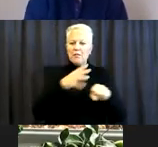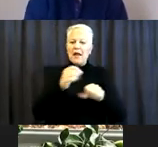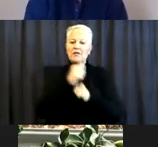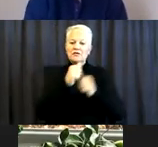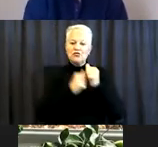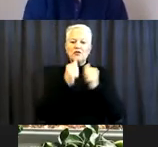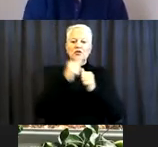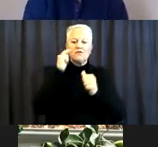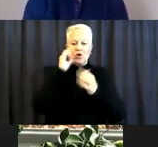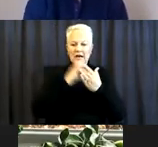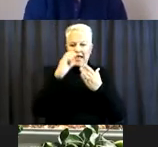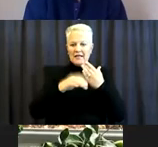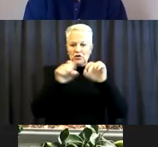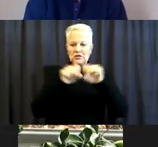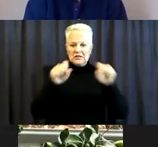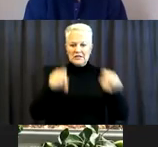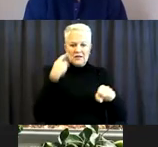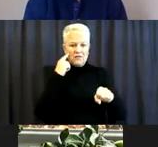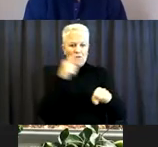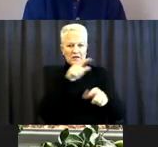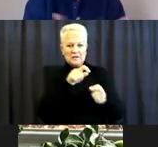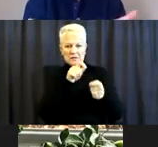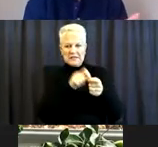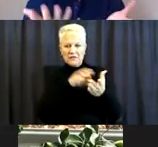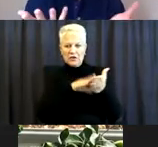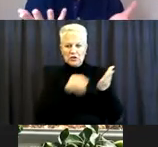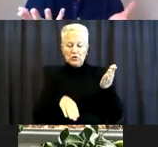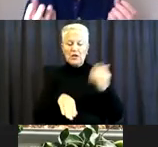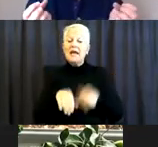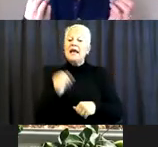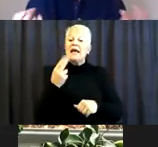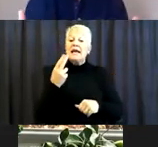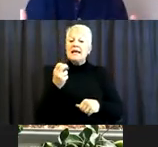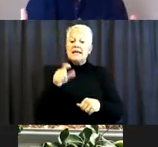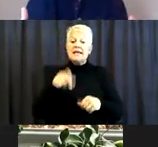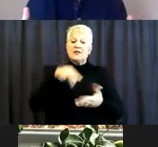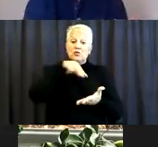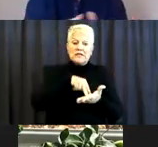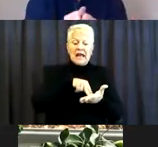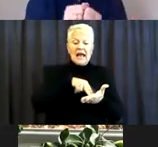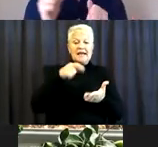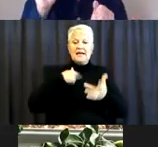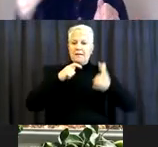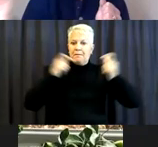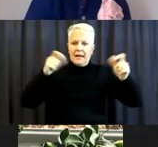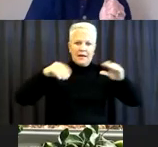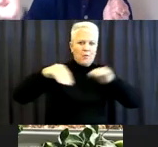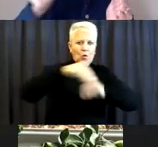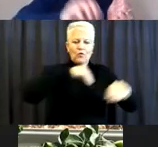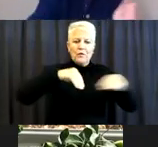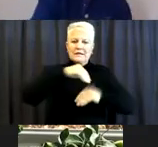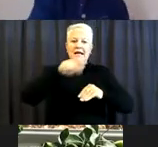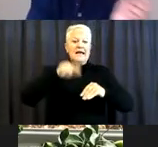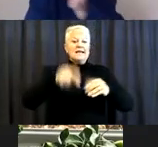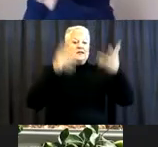calendar system. For this particular learner, he needed to be standing, he needed big movements, he needed to be all done and